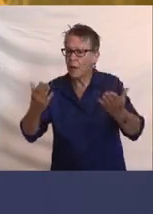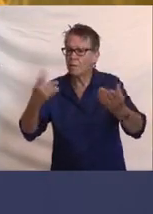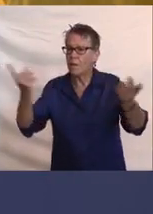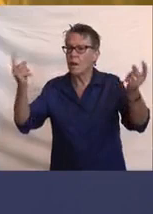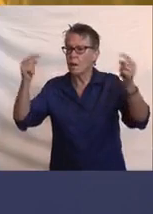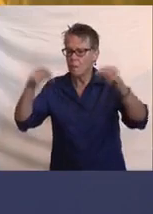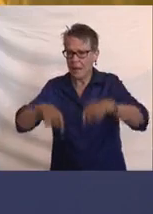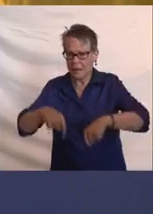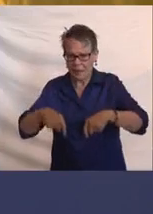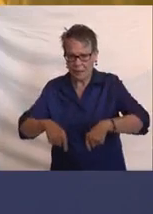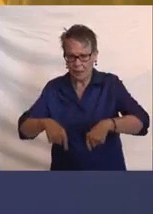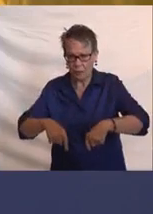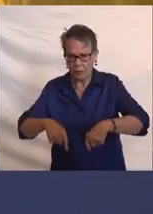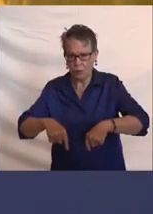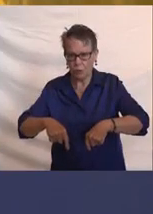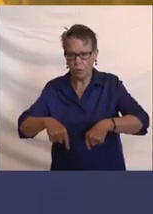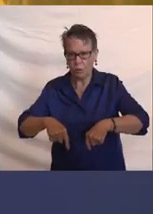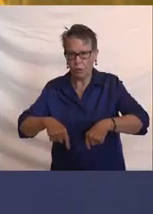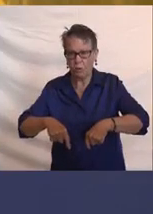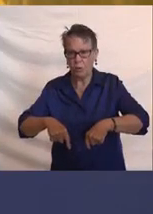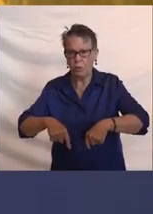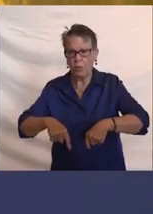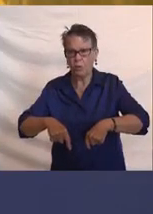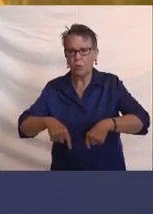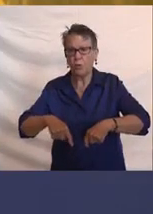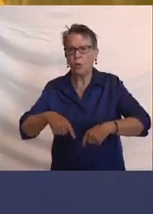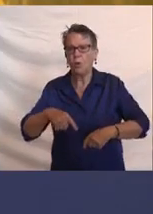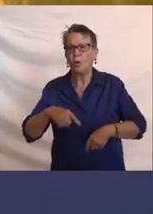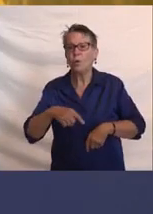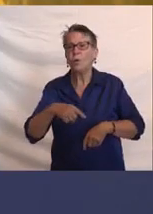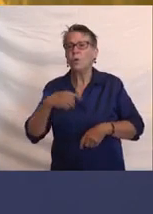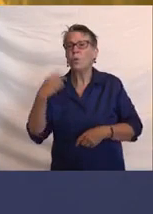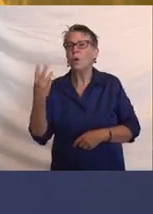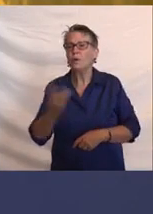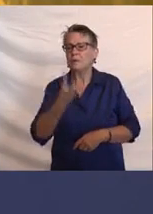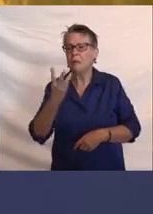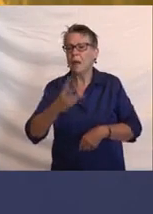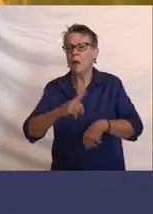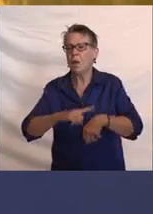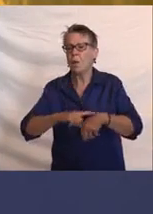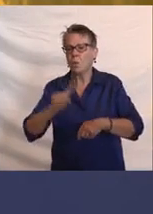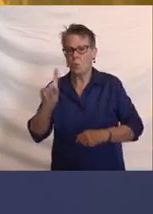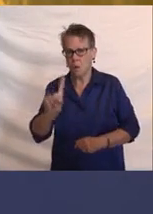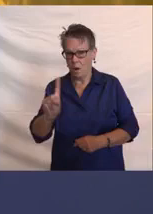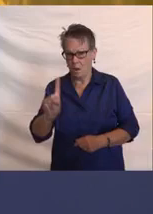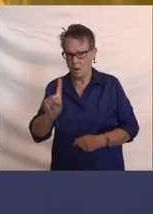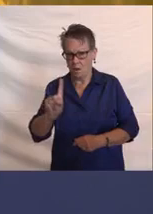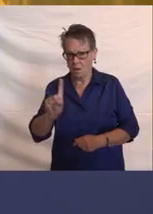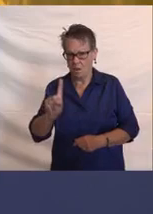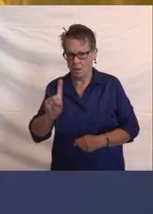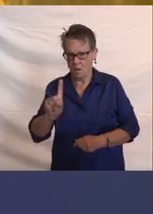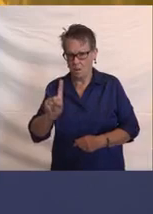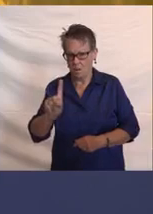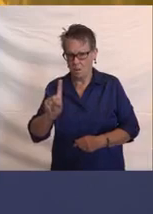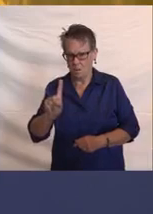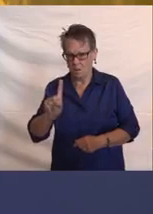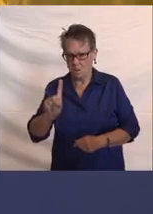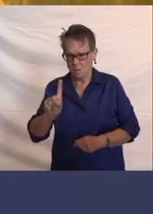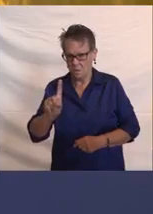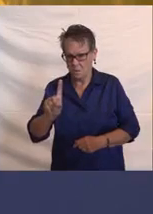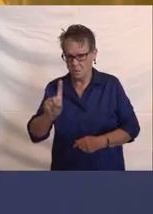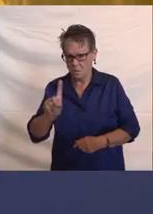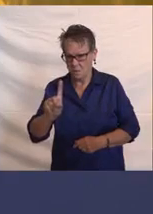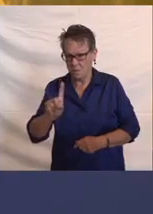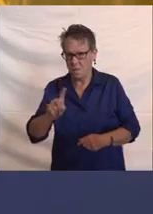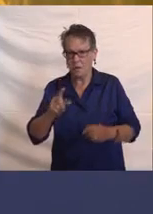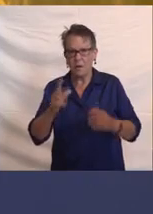here, unless you hear otherwise, at 1 o'clock on Wednesday. And if we have anything either changed to